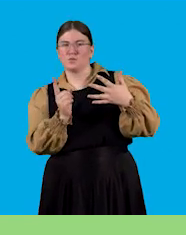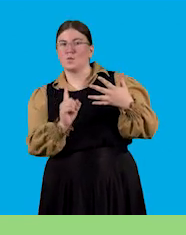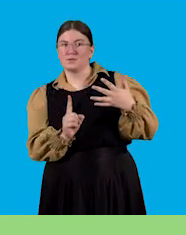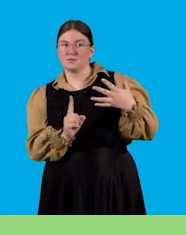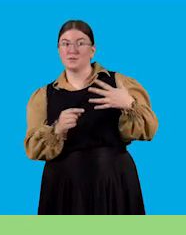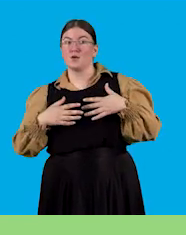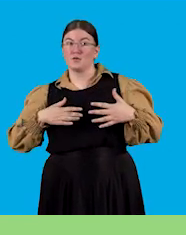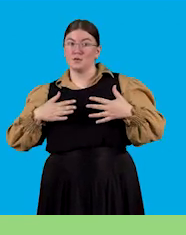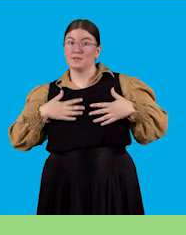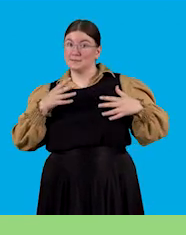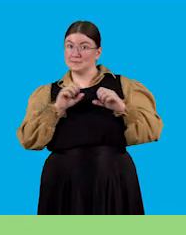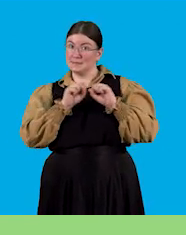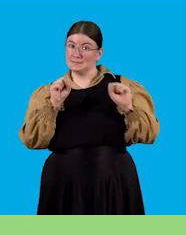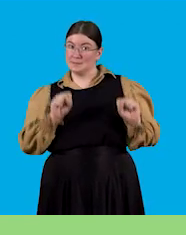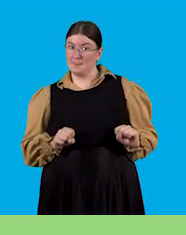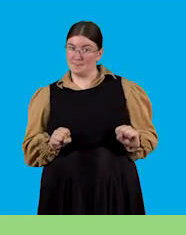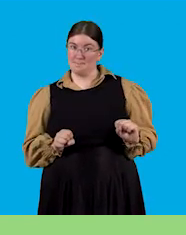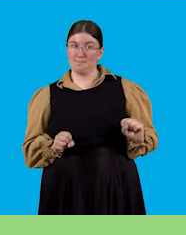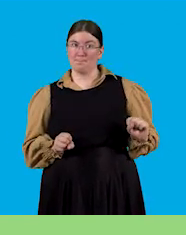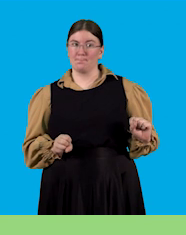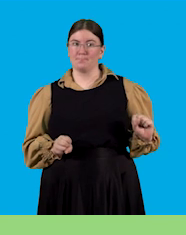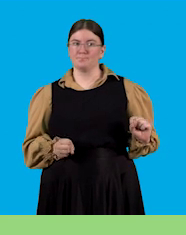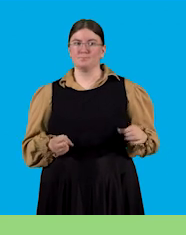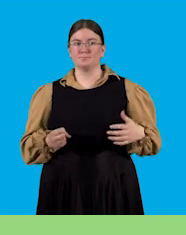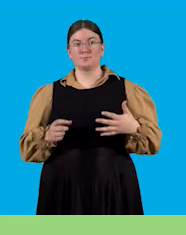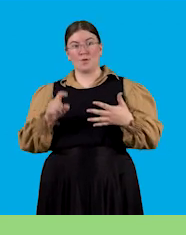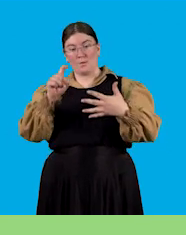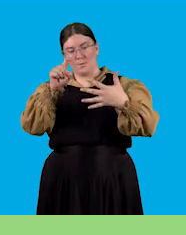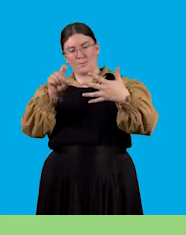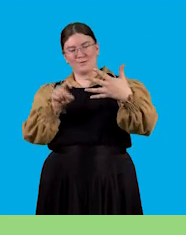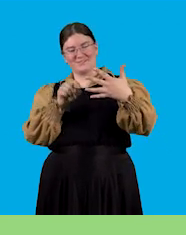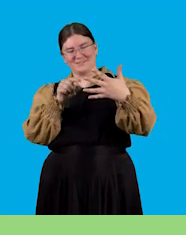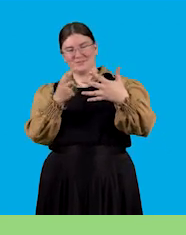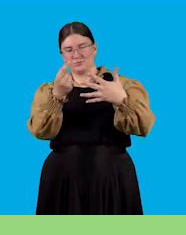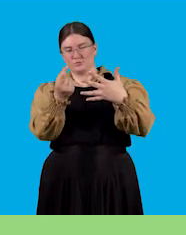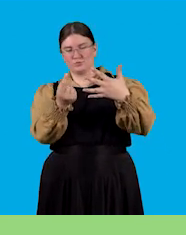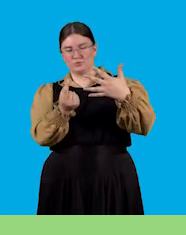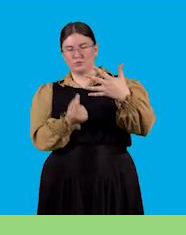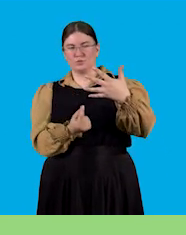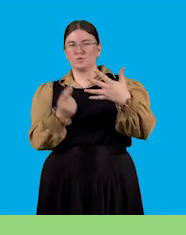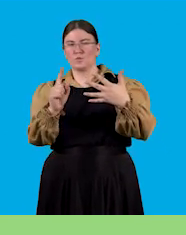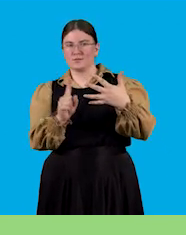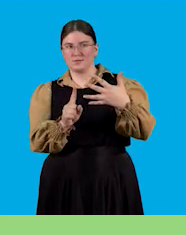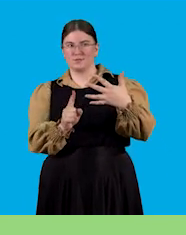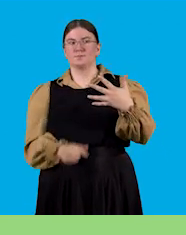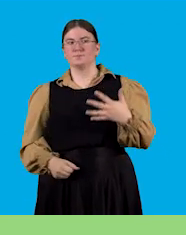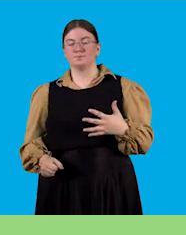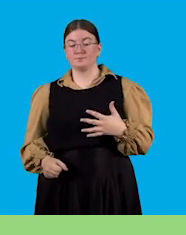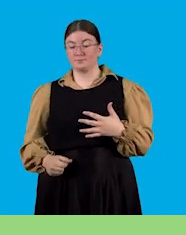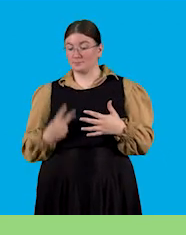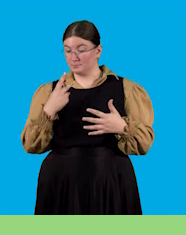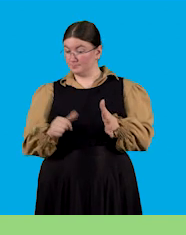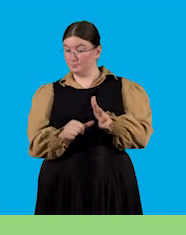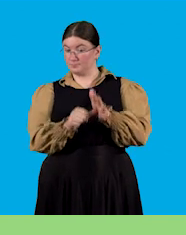the system, which is the respiratory system, look at the components of the respiratory system and their